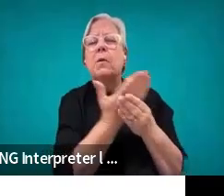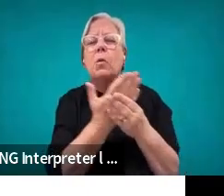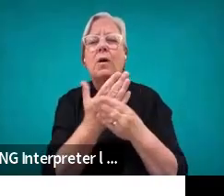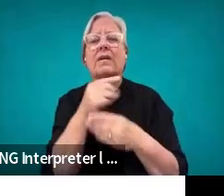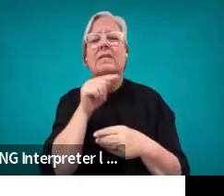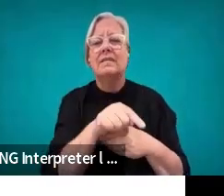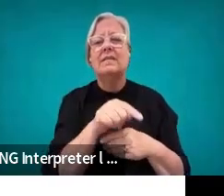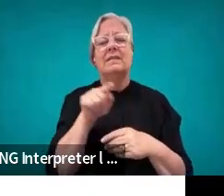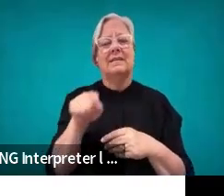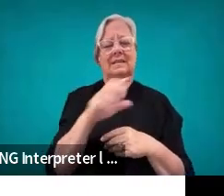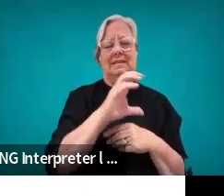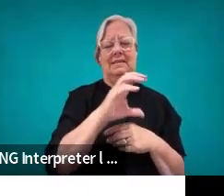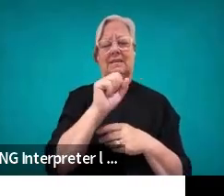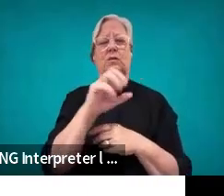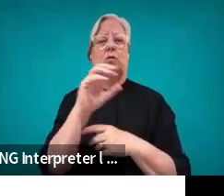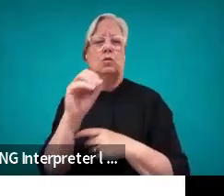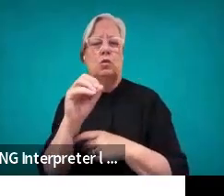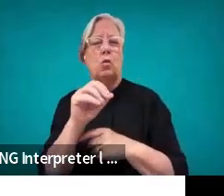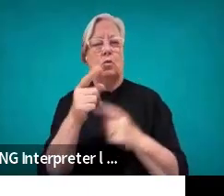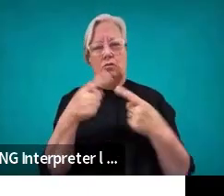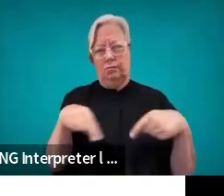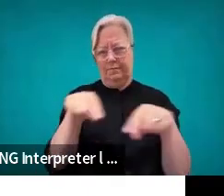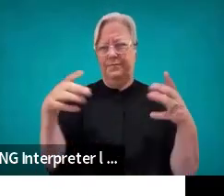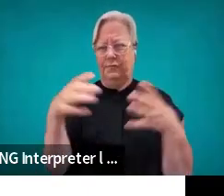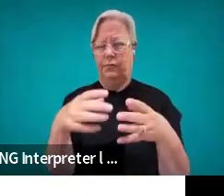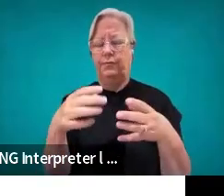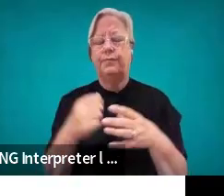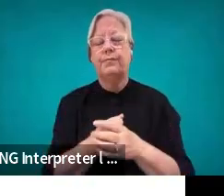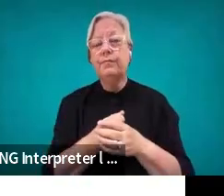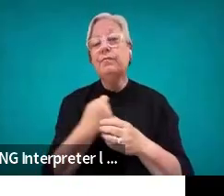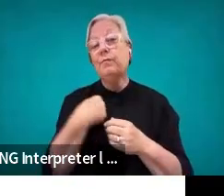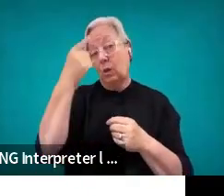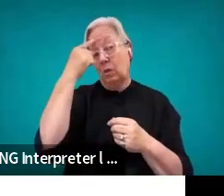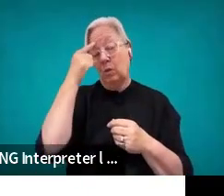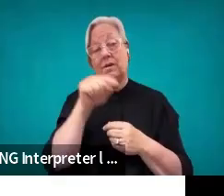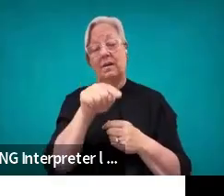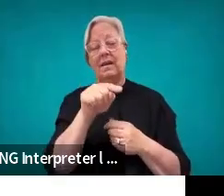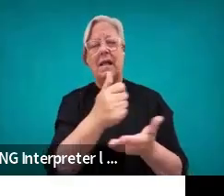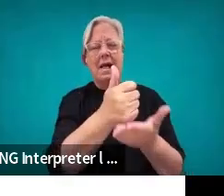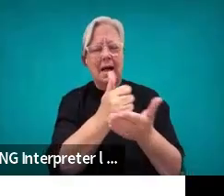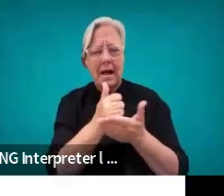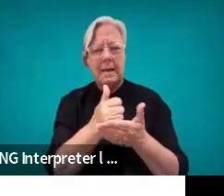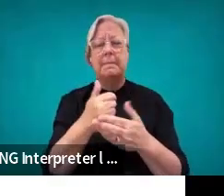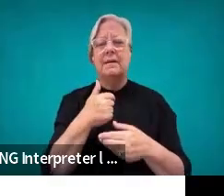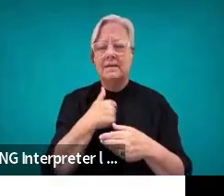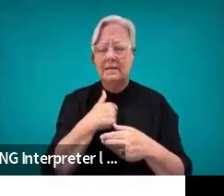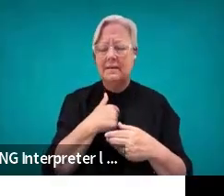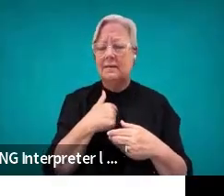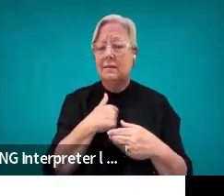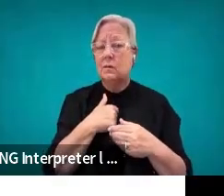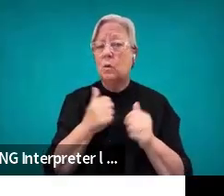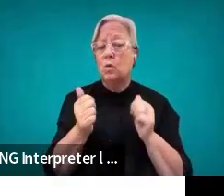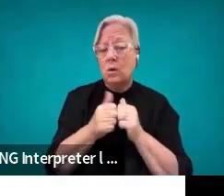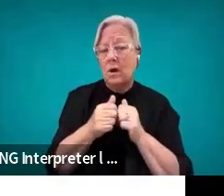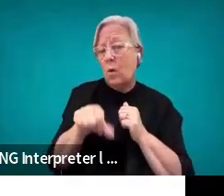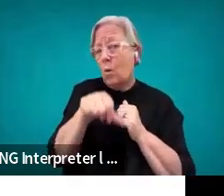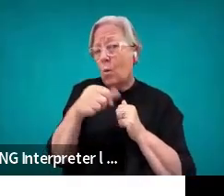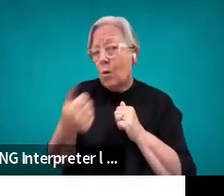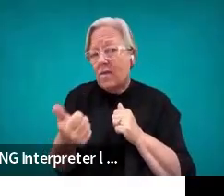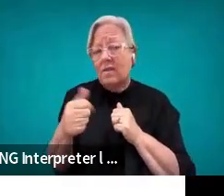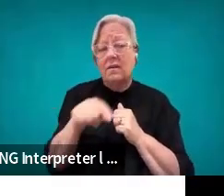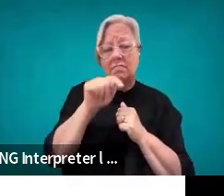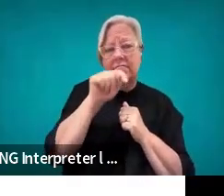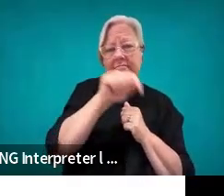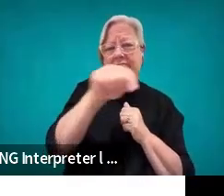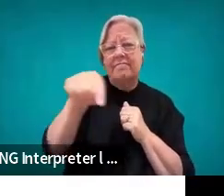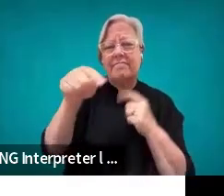reference groups. We then thought that it would be helpful for us to go through the process with other civil society reference groups.